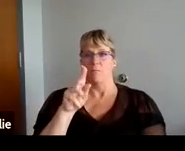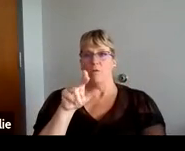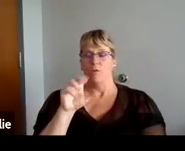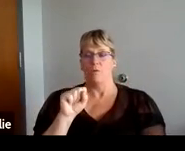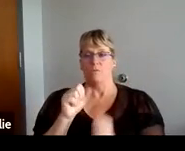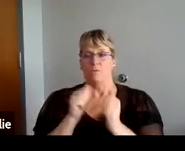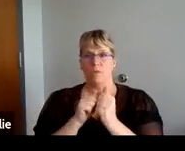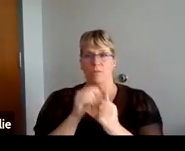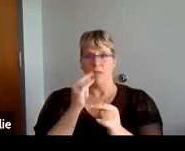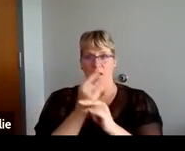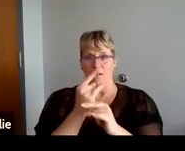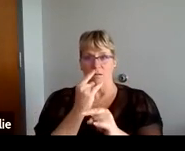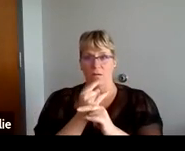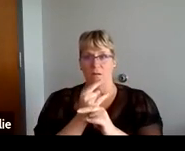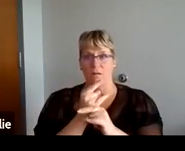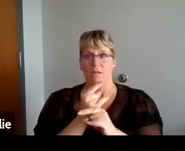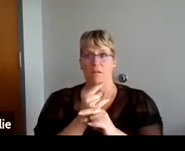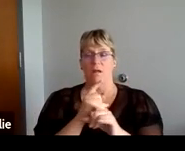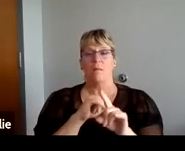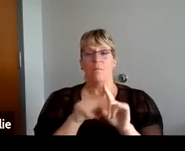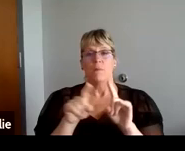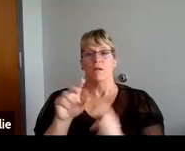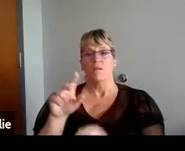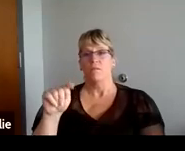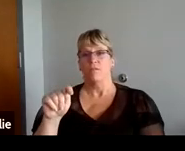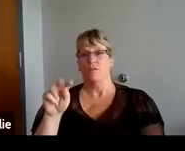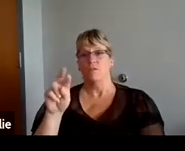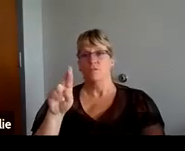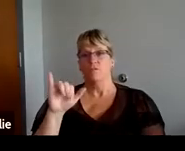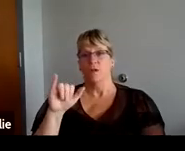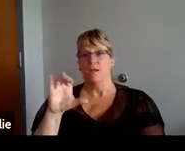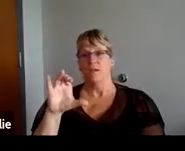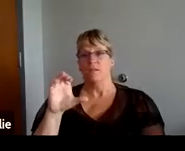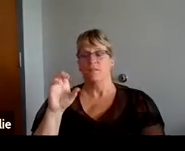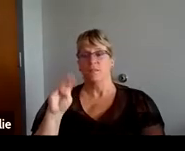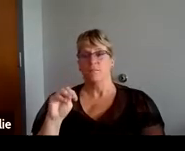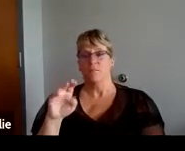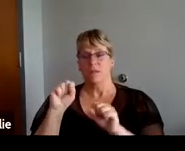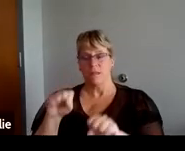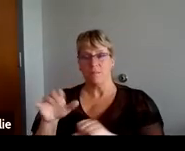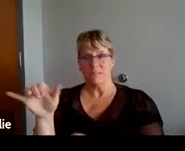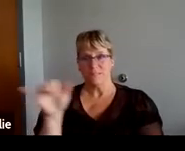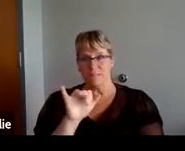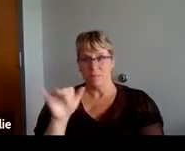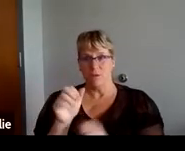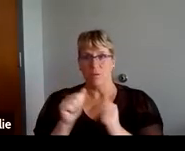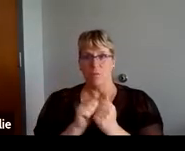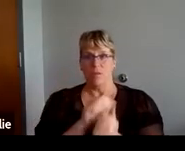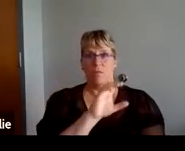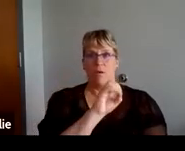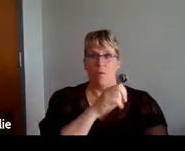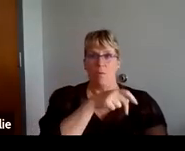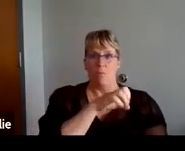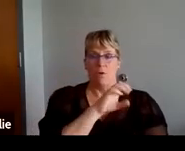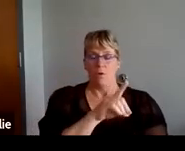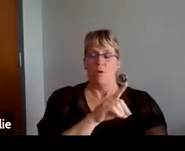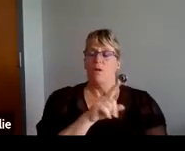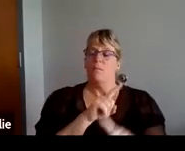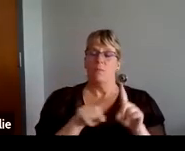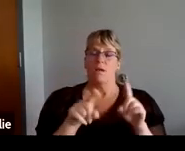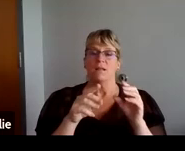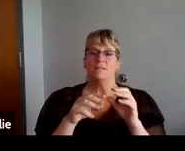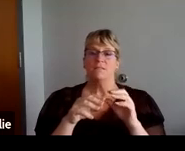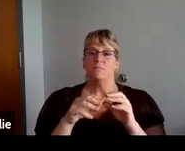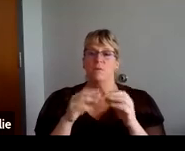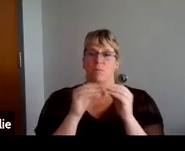alcohol. The naltrexone can be somewhat similar related to the opioids, but it has been a very,